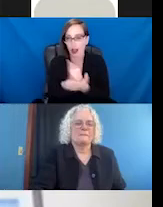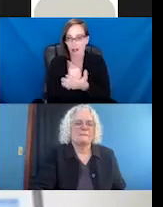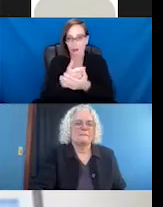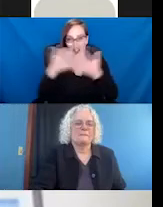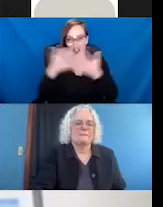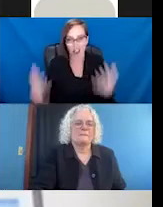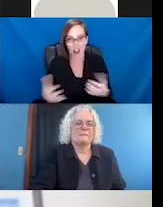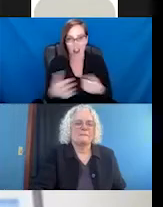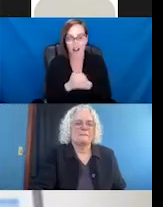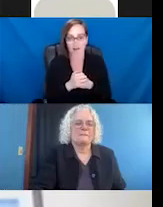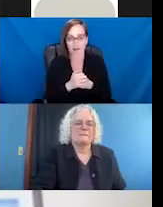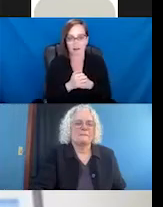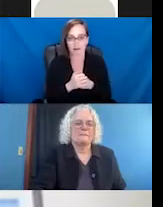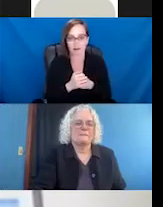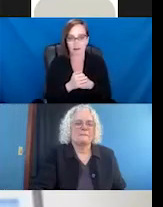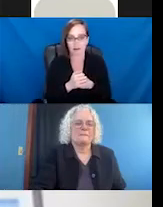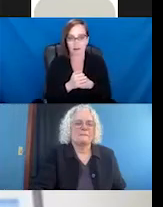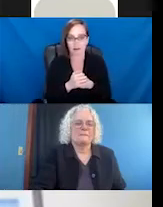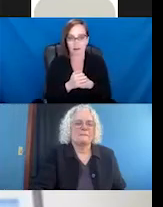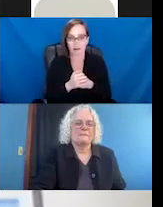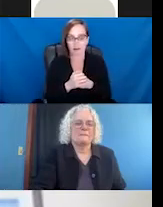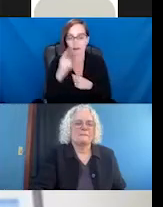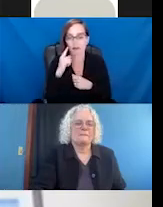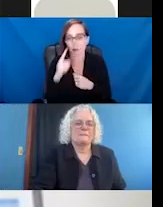critical to economic recovery.